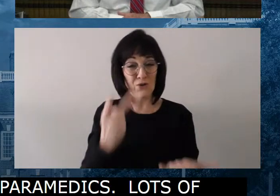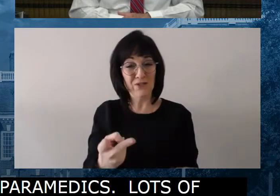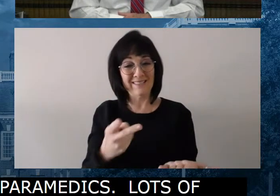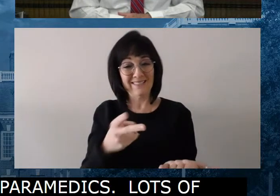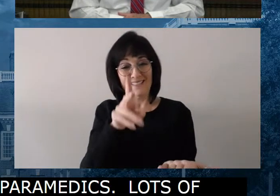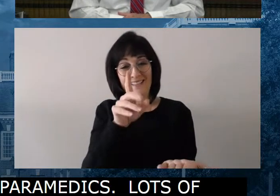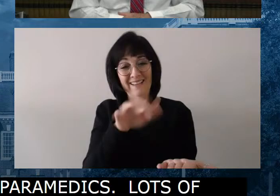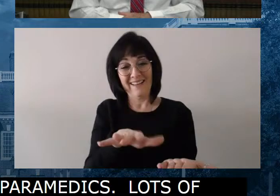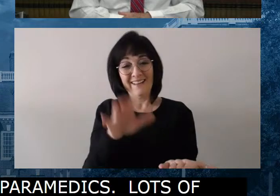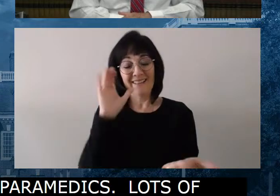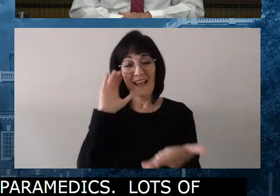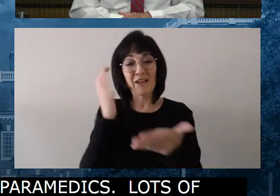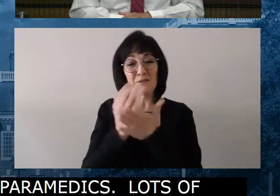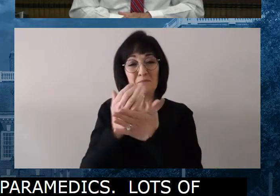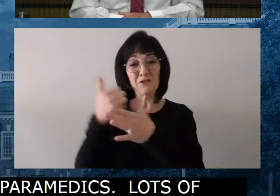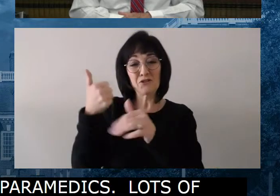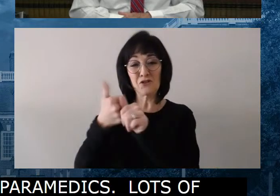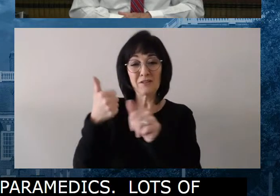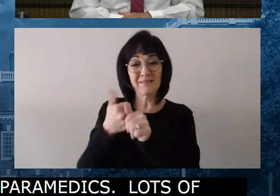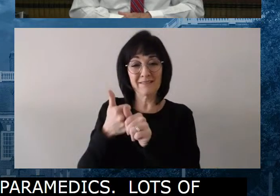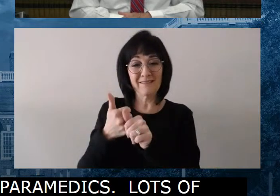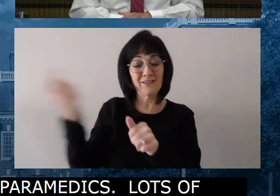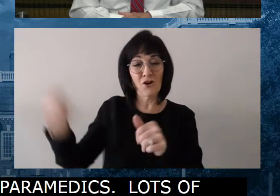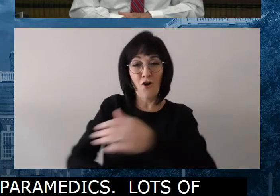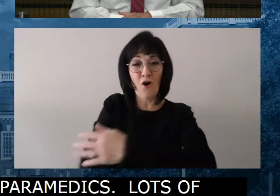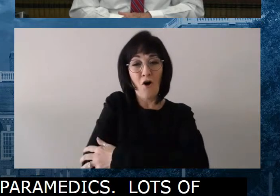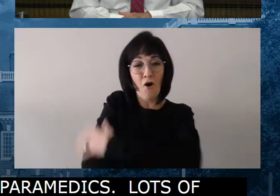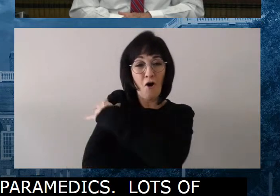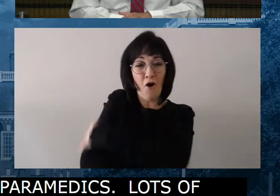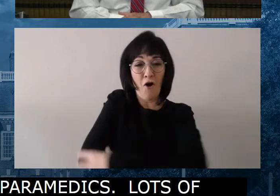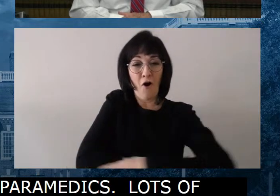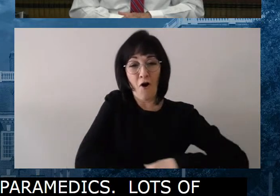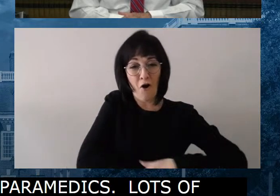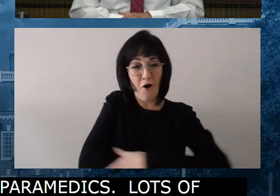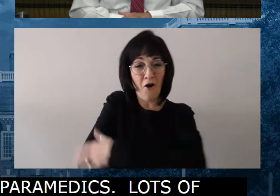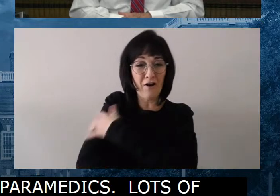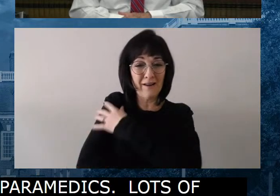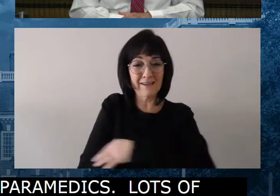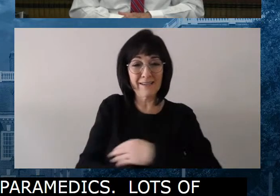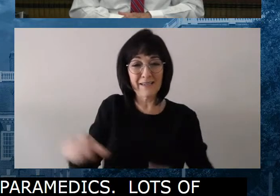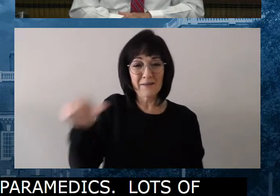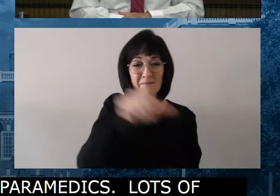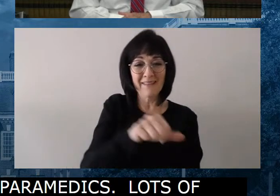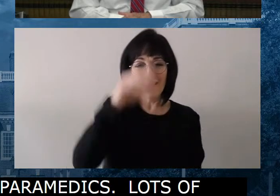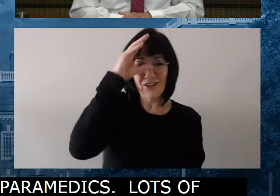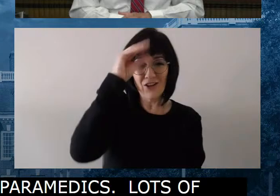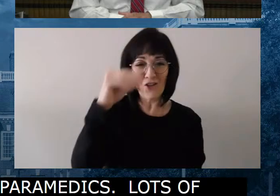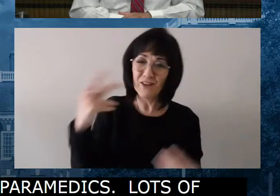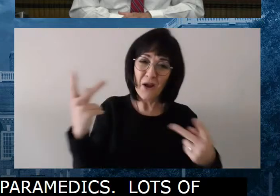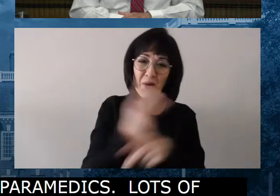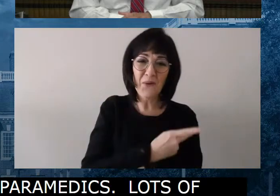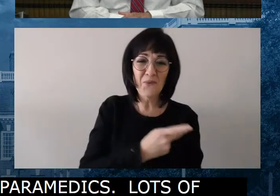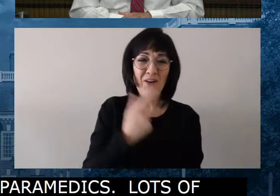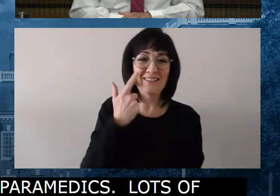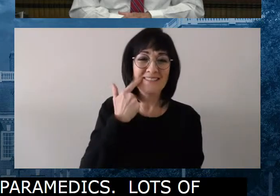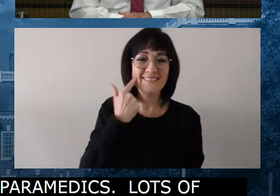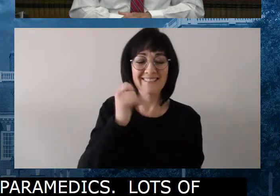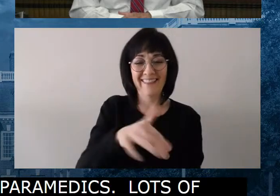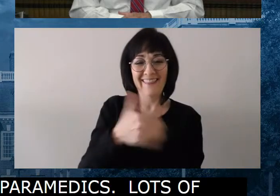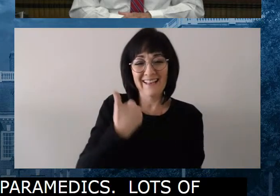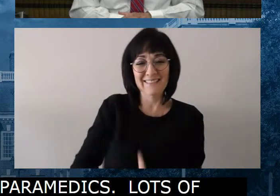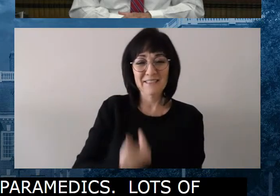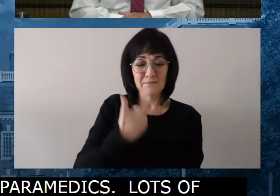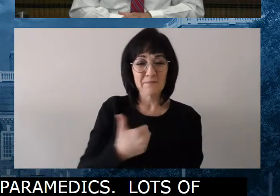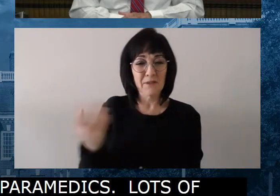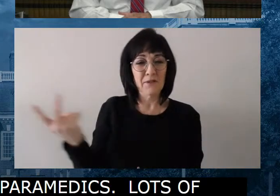you. She's there with her arm in a sling. The other guy looks even worse. Diane, thanks for your tremendous